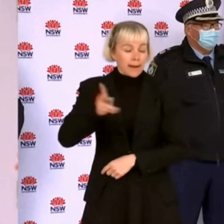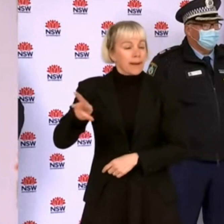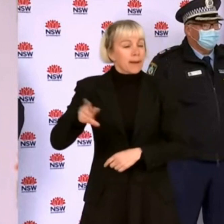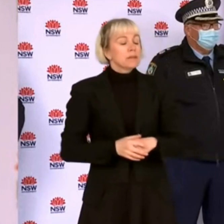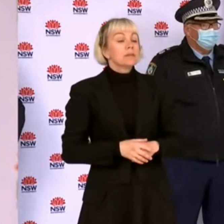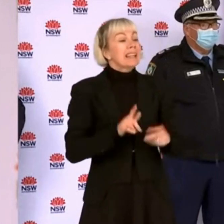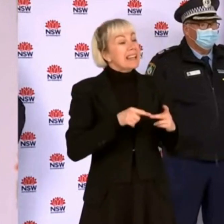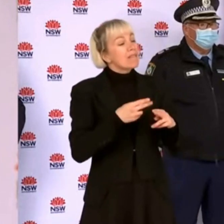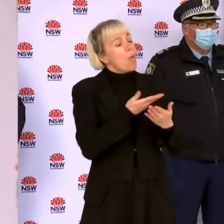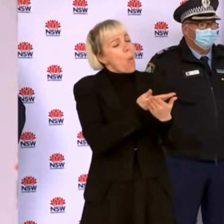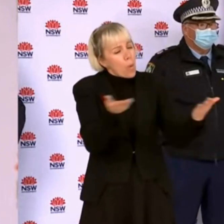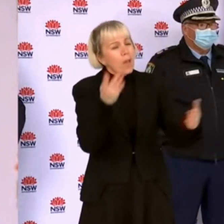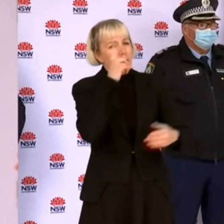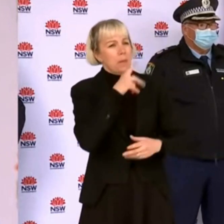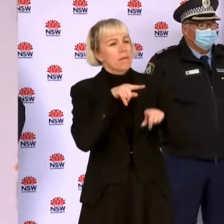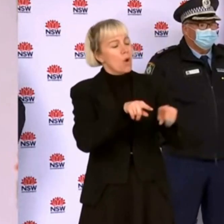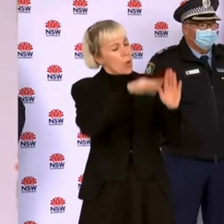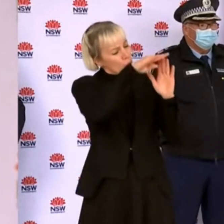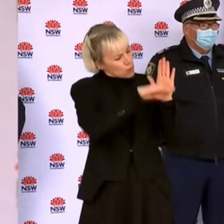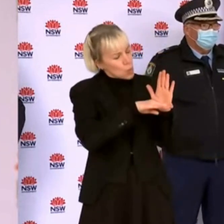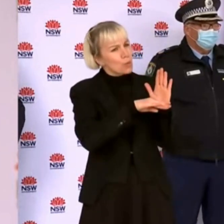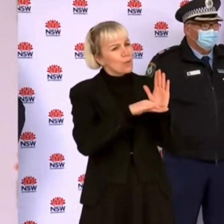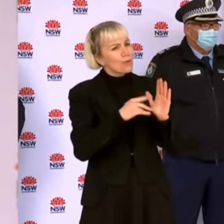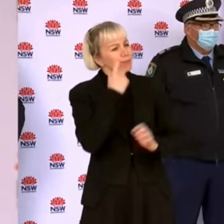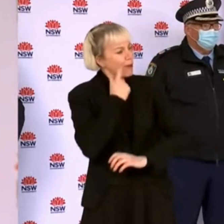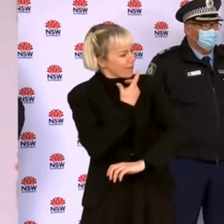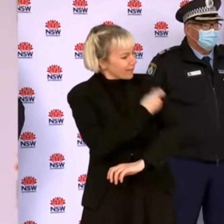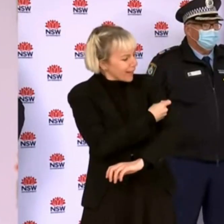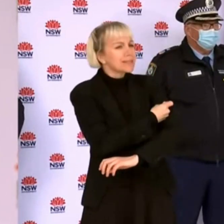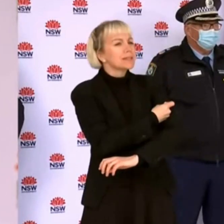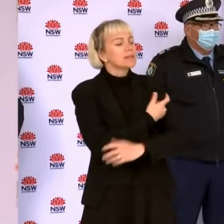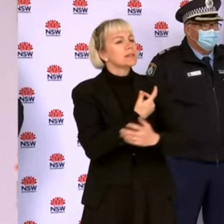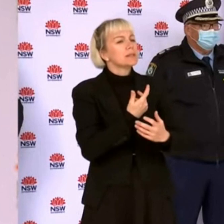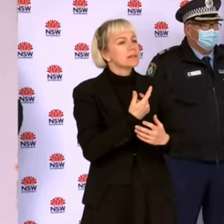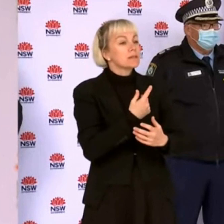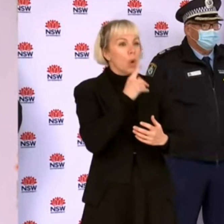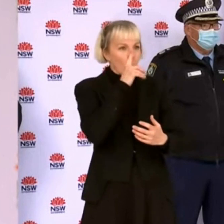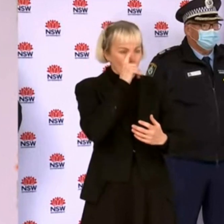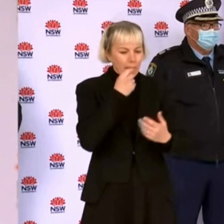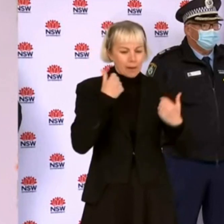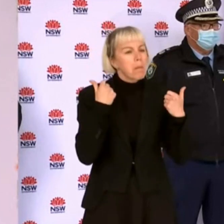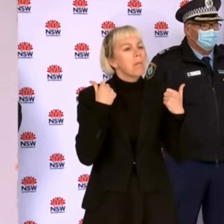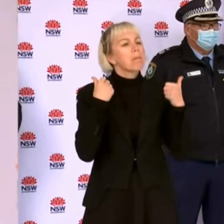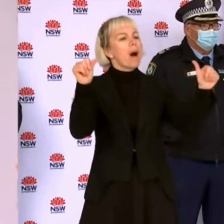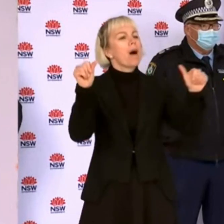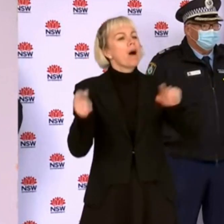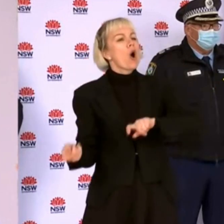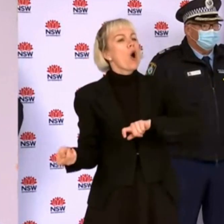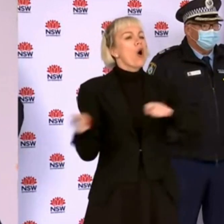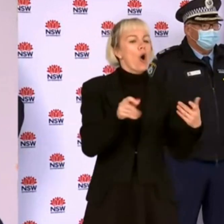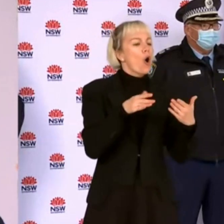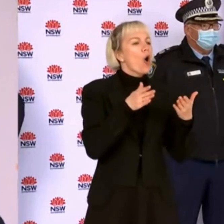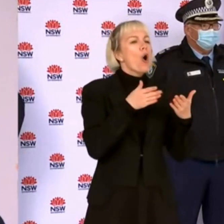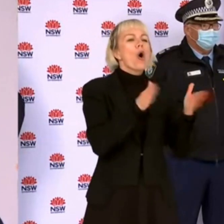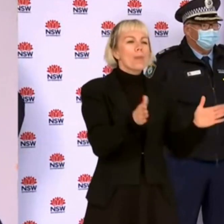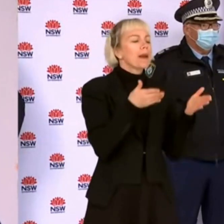go at the end of the 3-week period. But that is a big ask, because we know that, unfortunately,